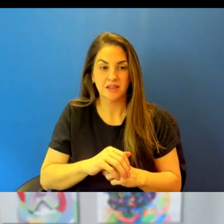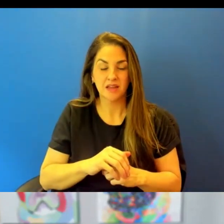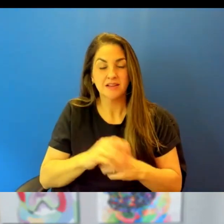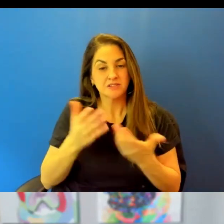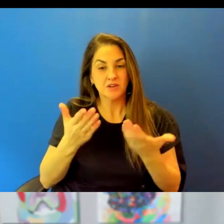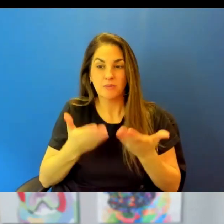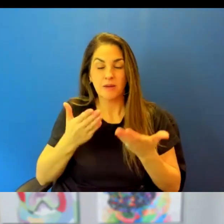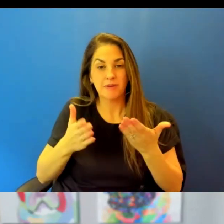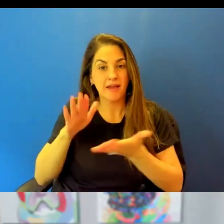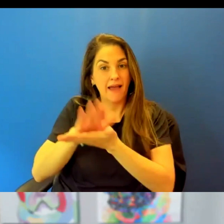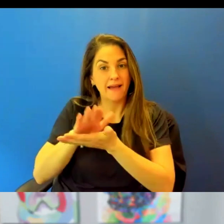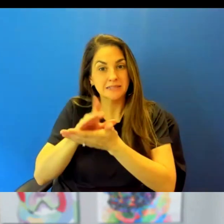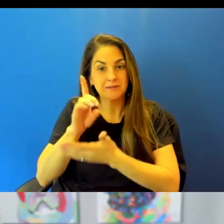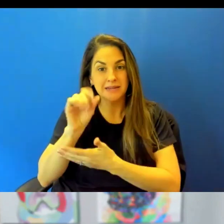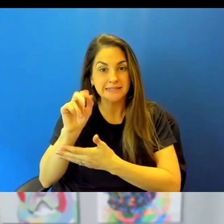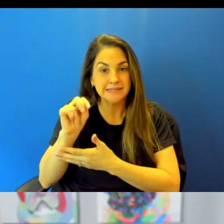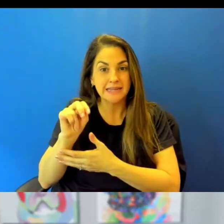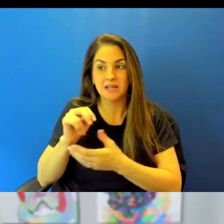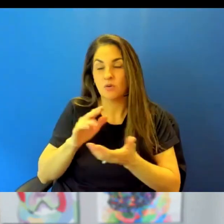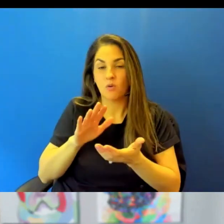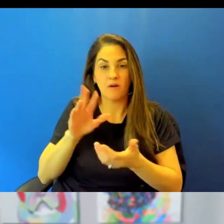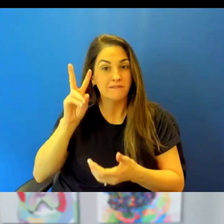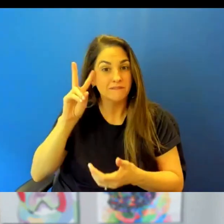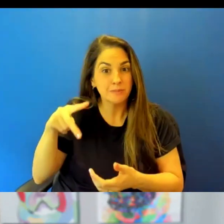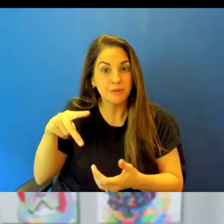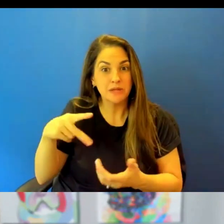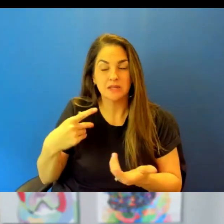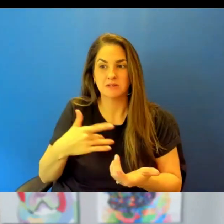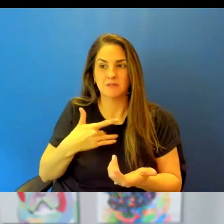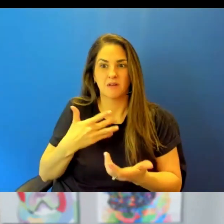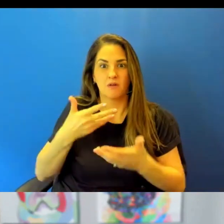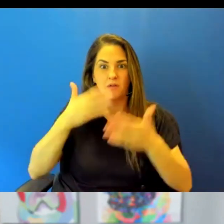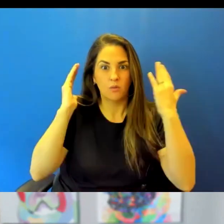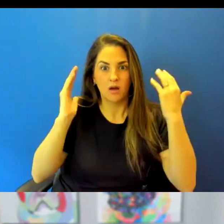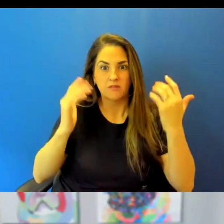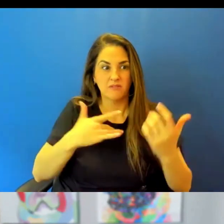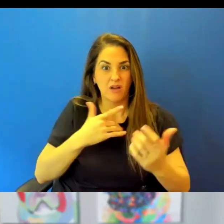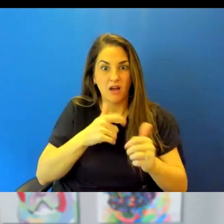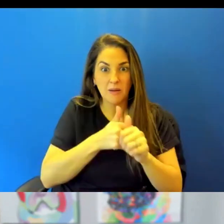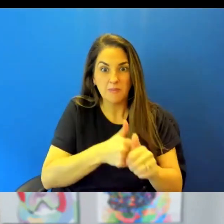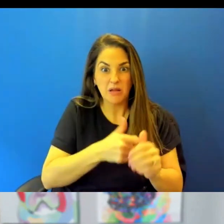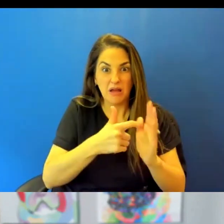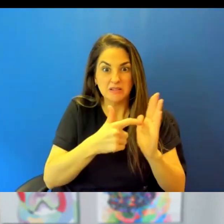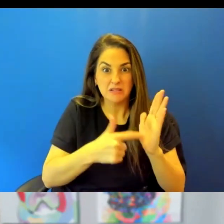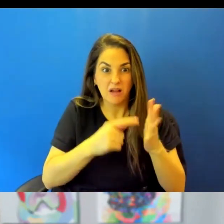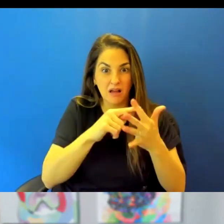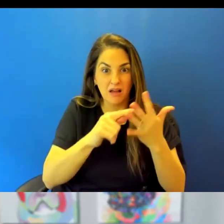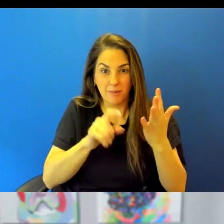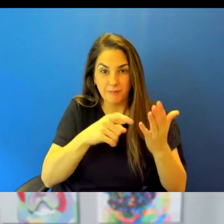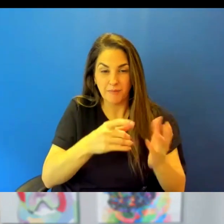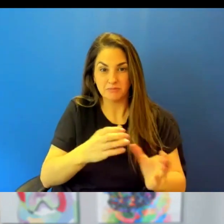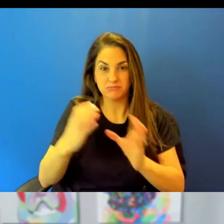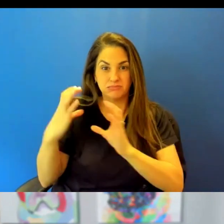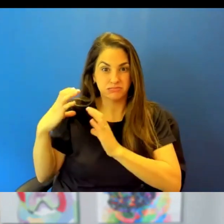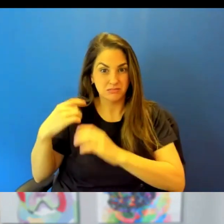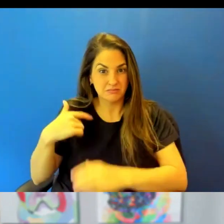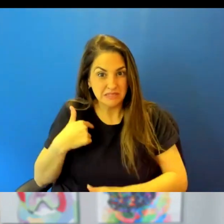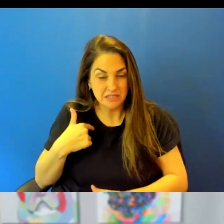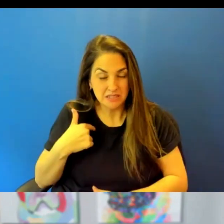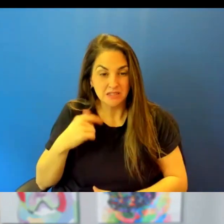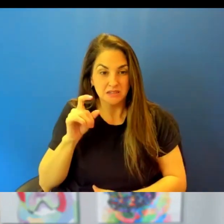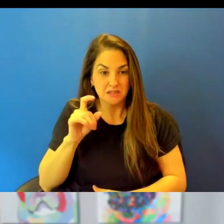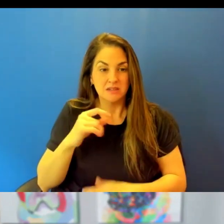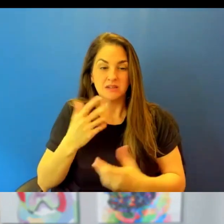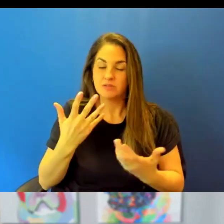that are feeling overwhelmed or afraid that compliance is going to fall onto them, um, well,